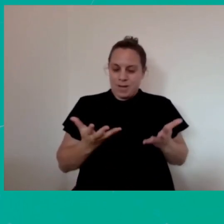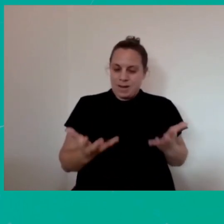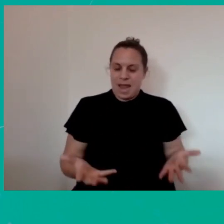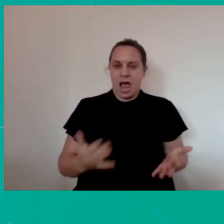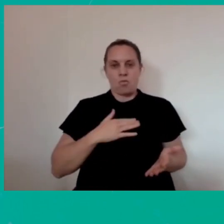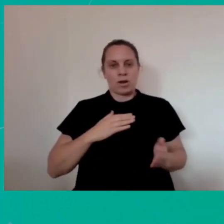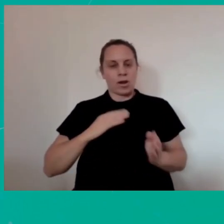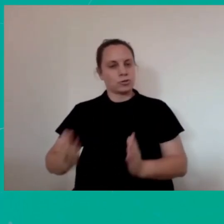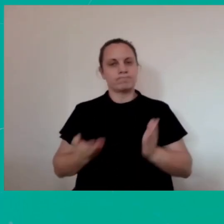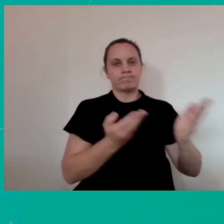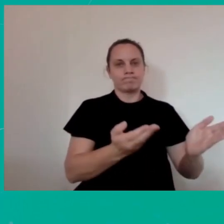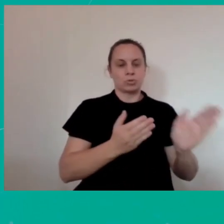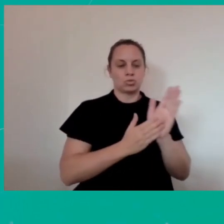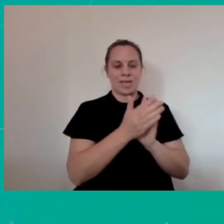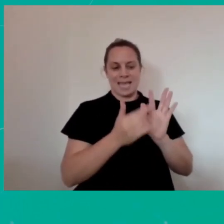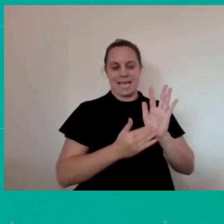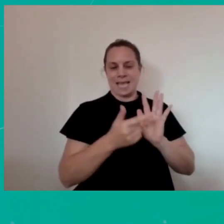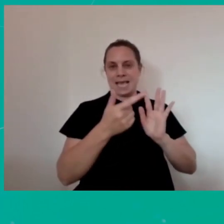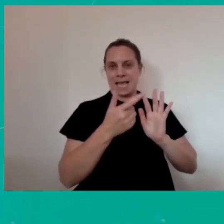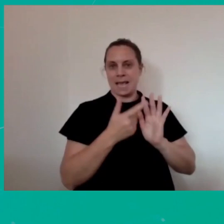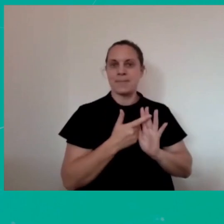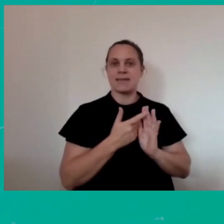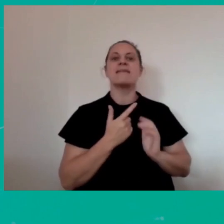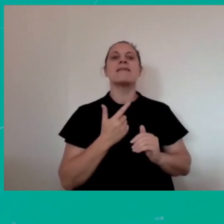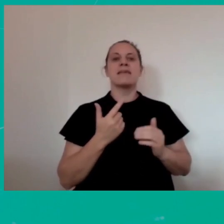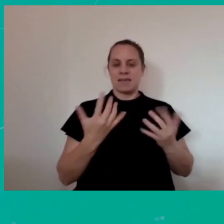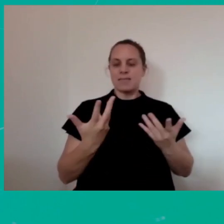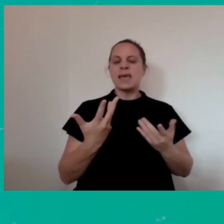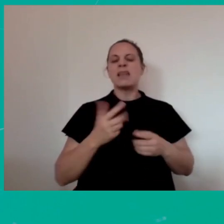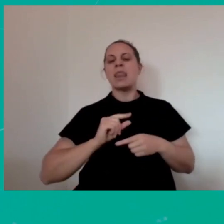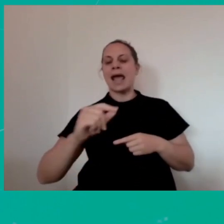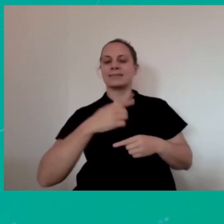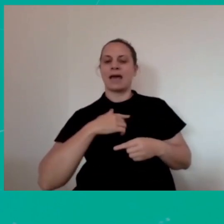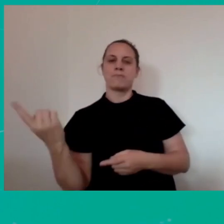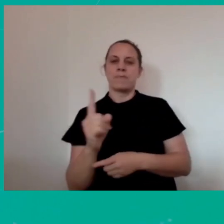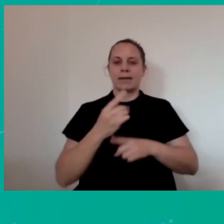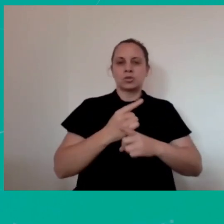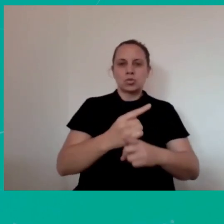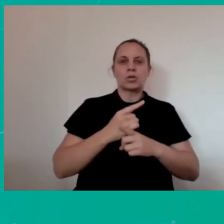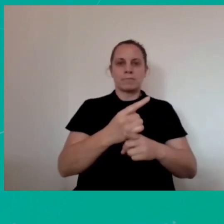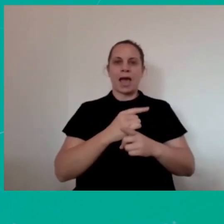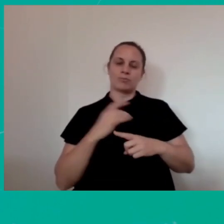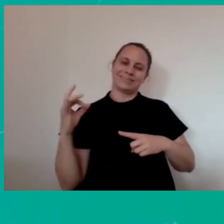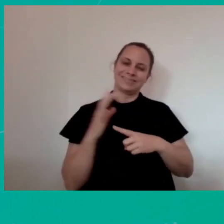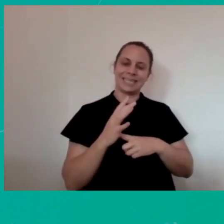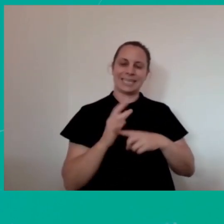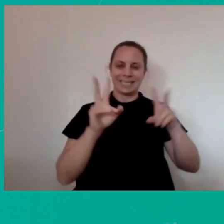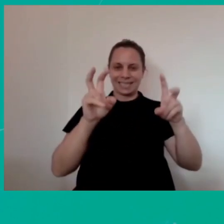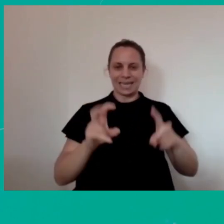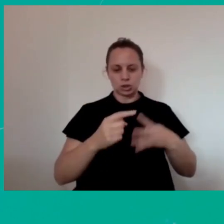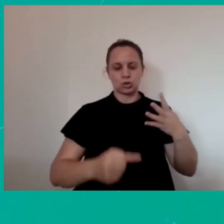to Hemi in a moment, and I'll come back later to walk through the key issues and